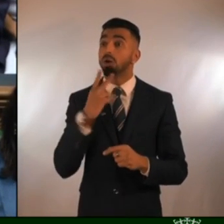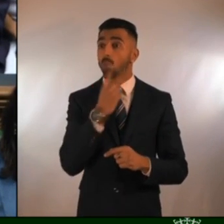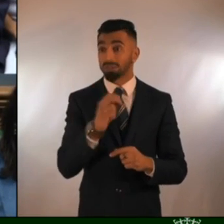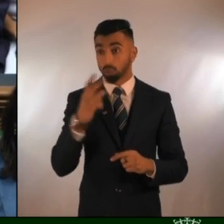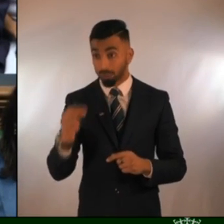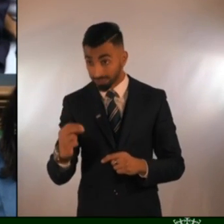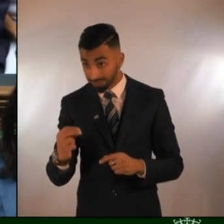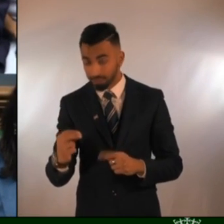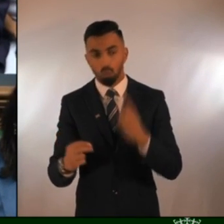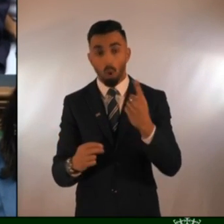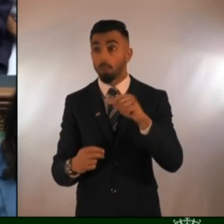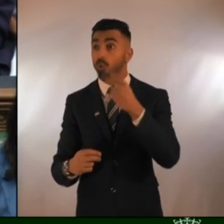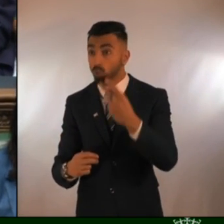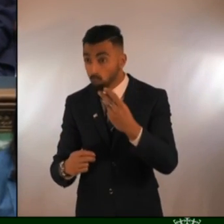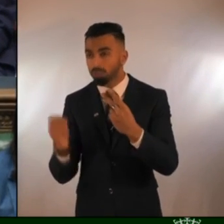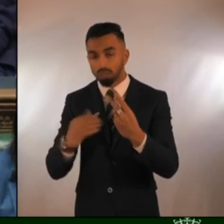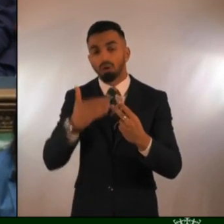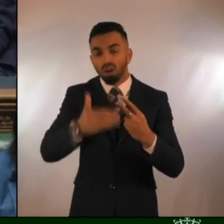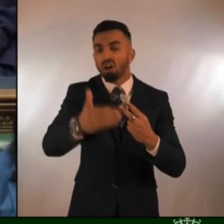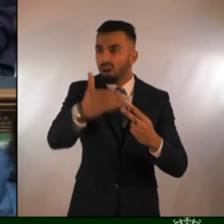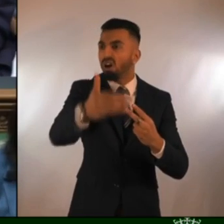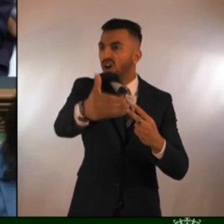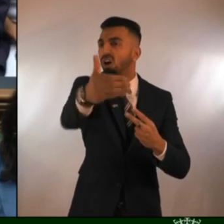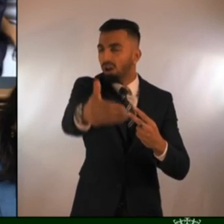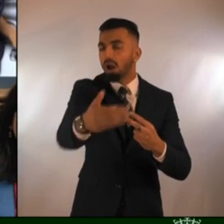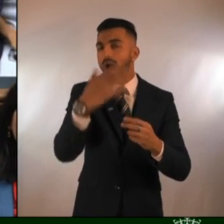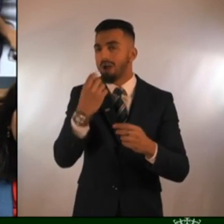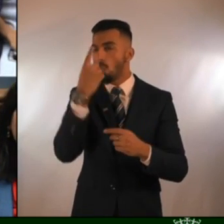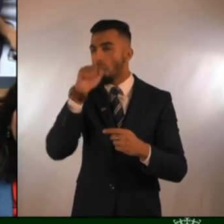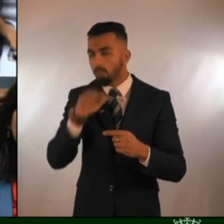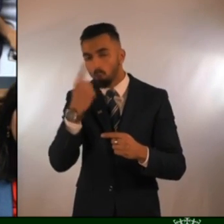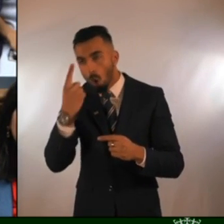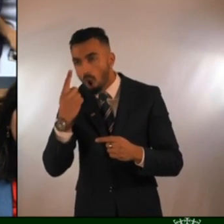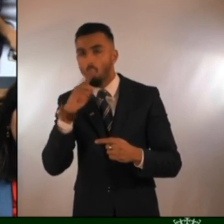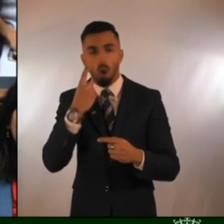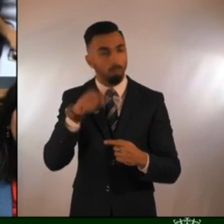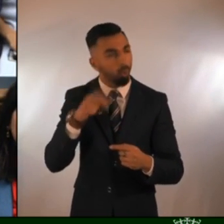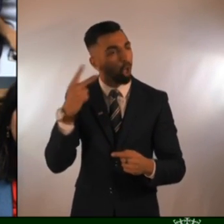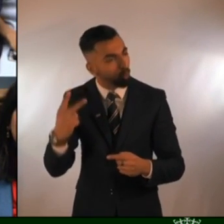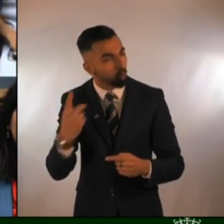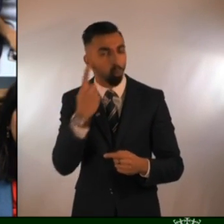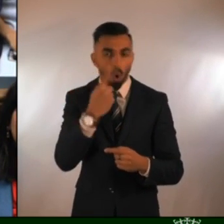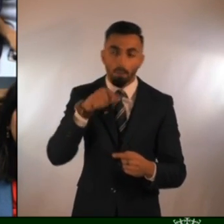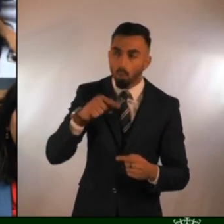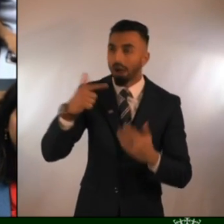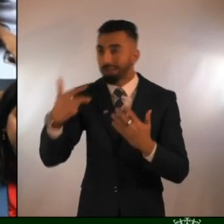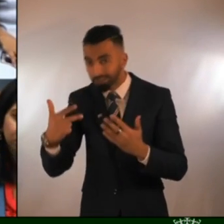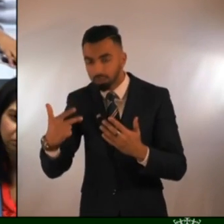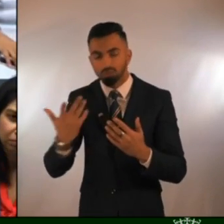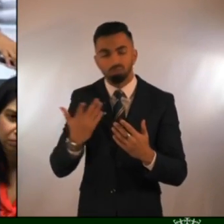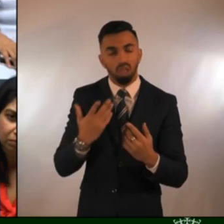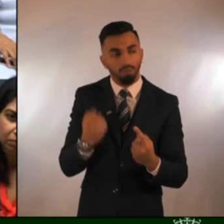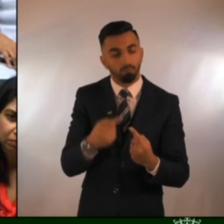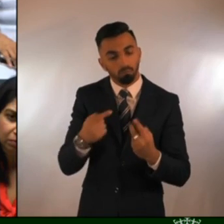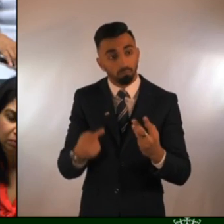1.5%, 1.3% and 1.4% in the following years. And today, the OBR have made an estimate